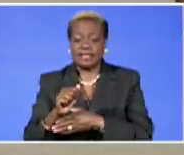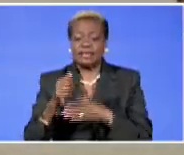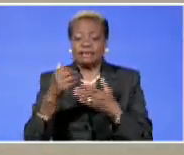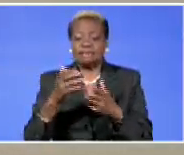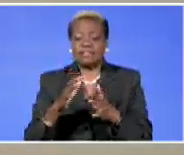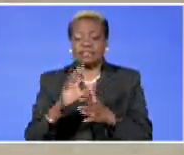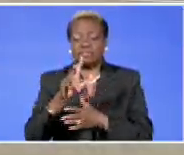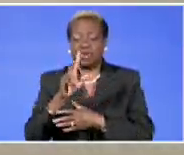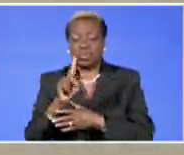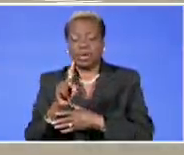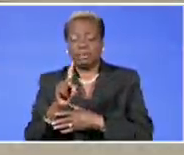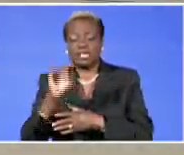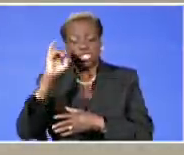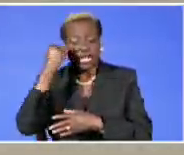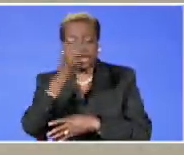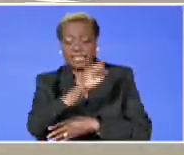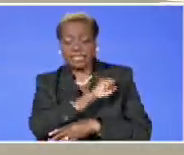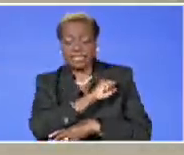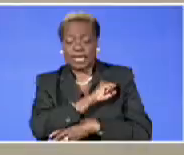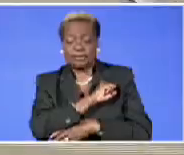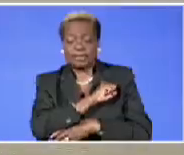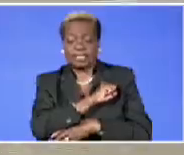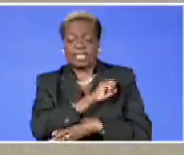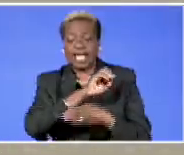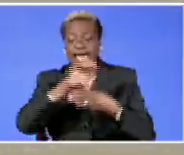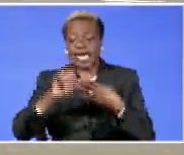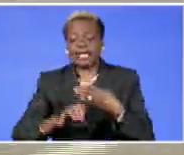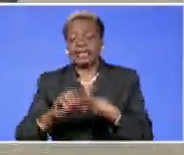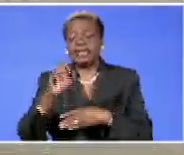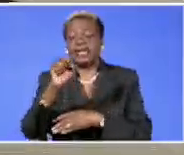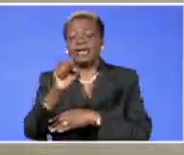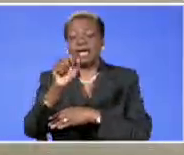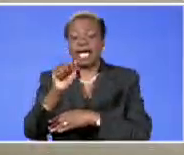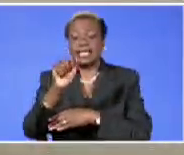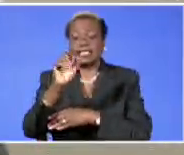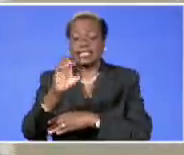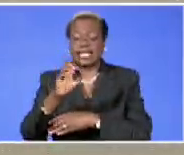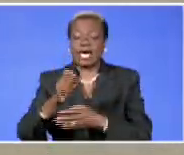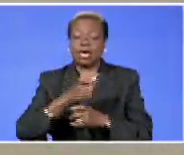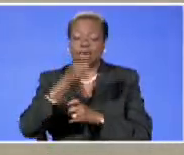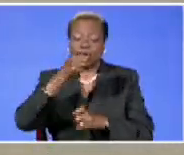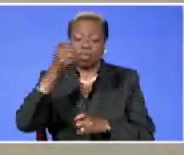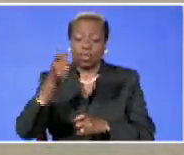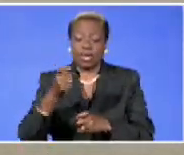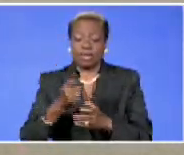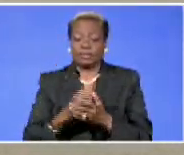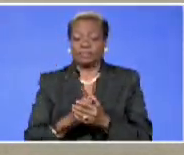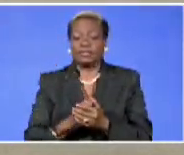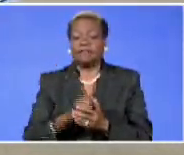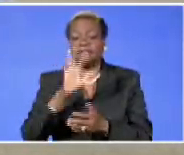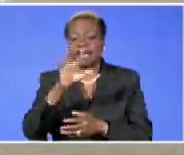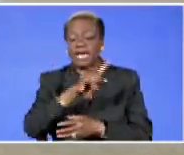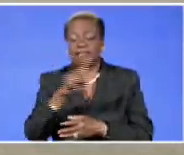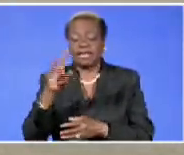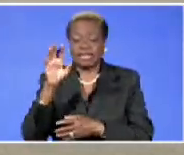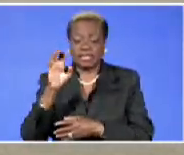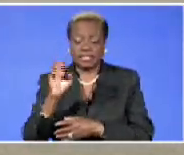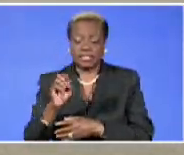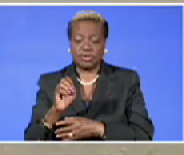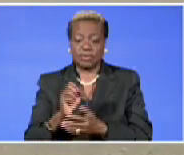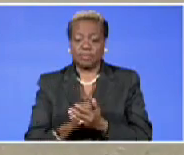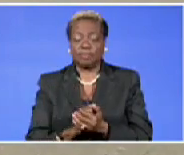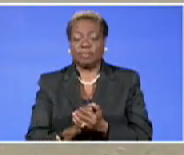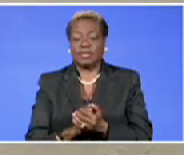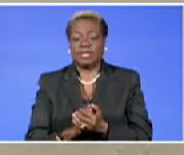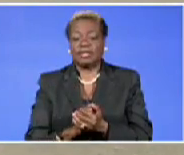with 31. In the end, though, Sac rolling to a 70-50 victory to stay undefeated at 5-0. The loss drops